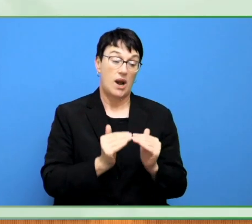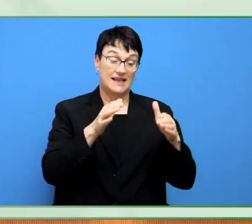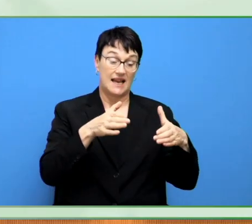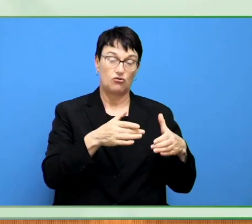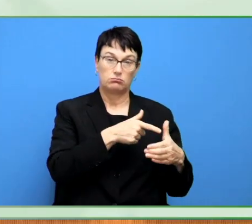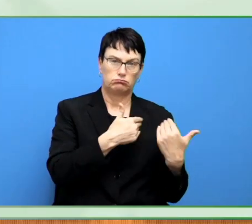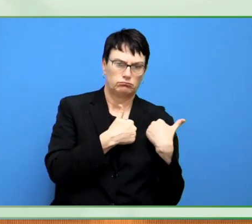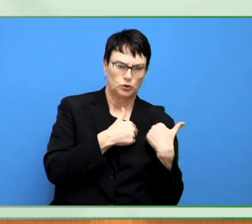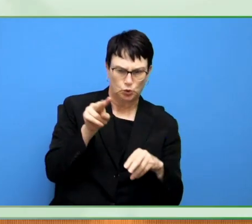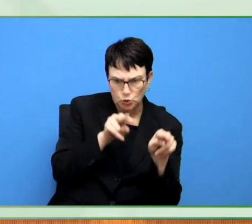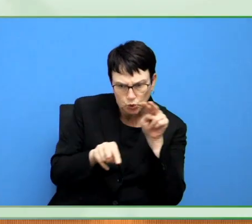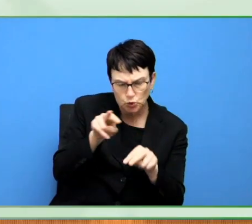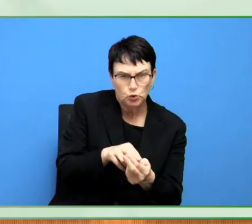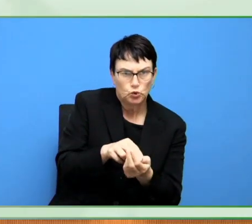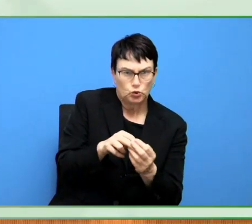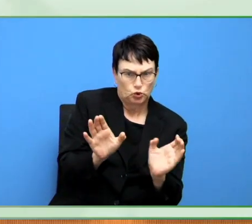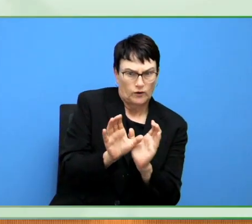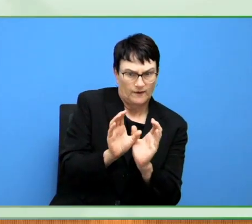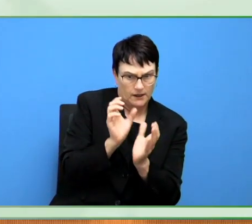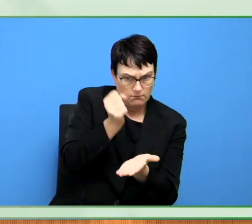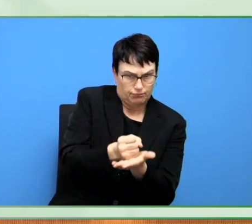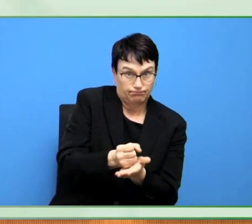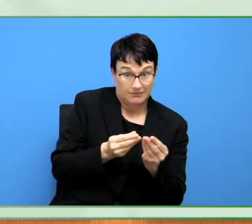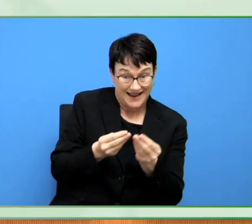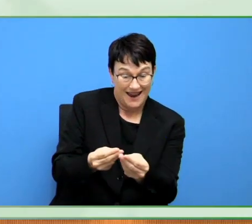And so we keep the database in